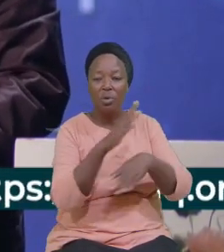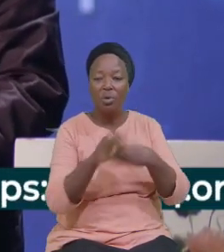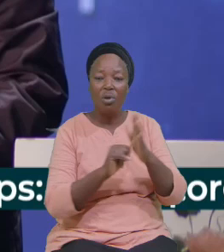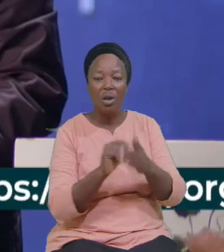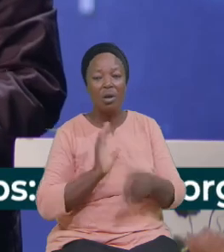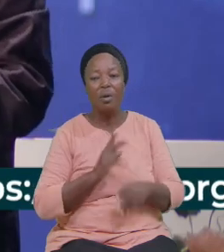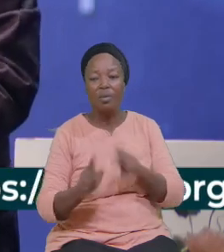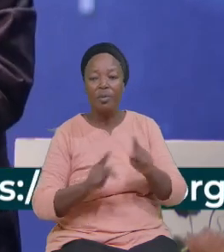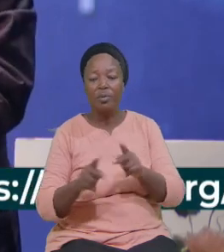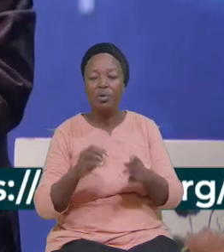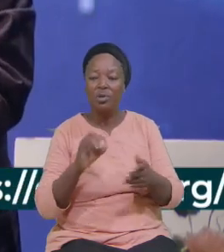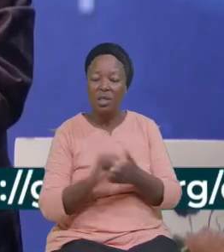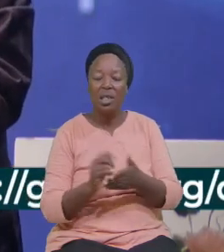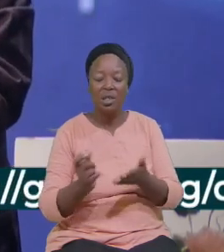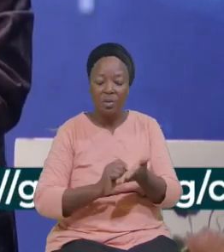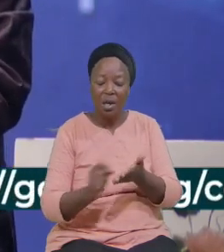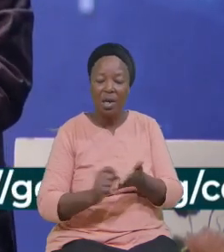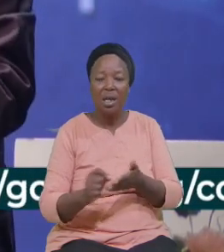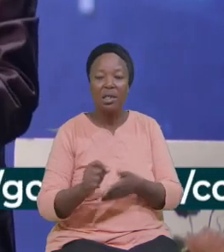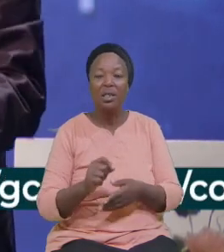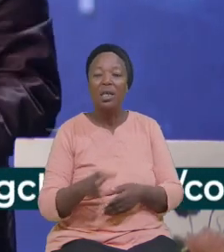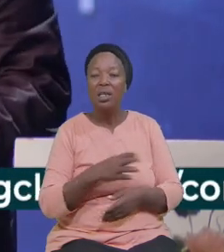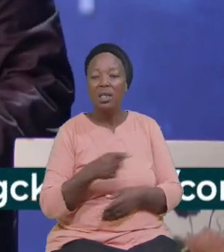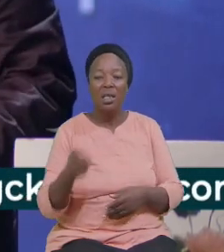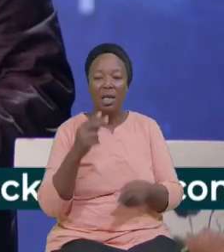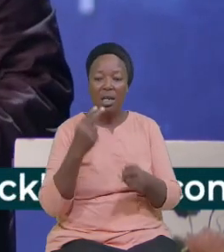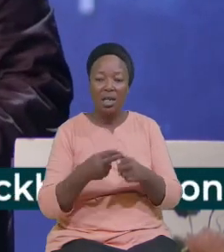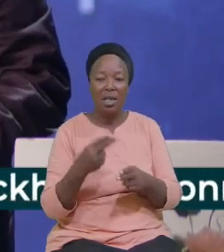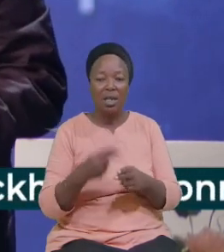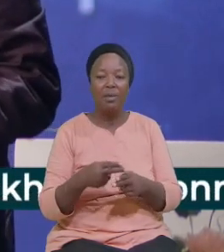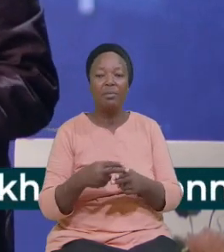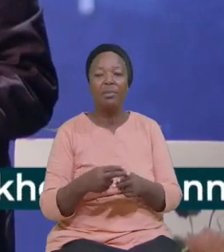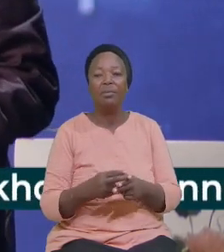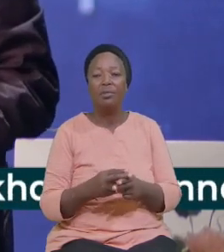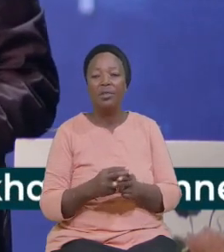they put down the right name and the particulars.